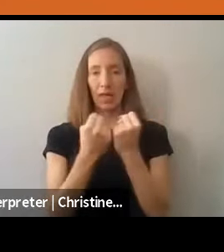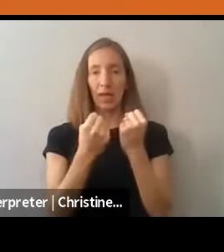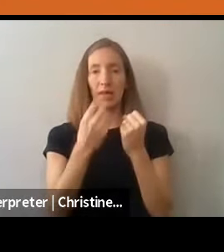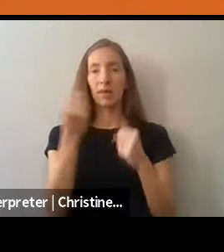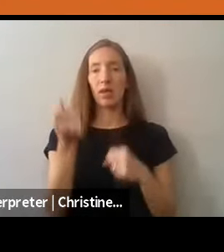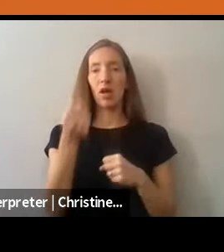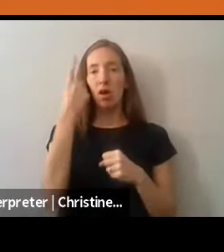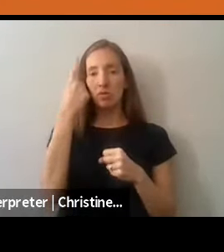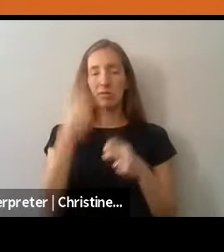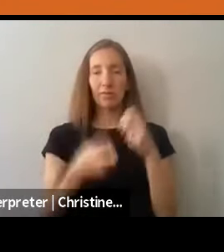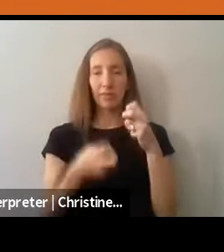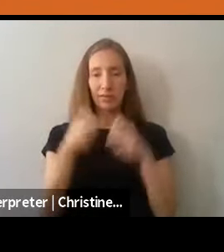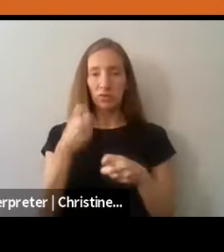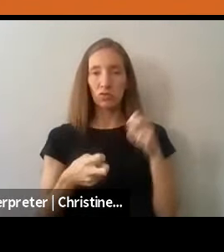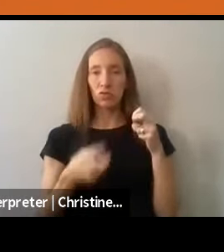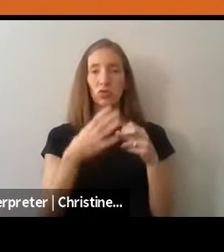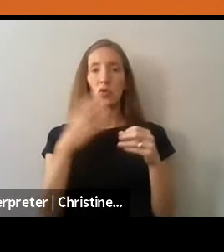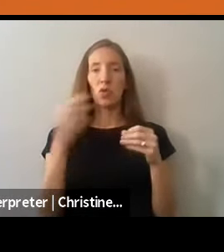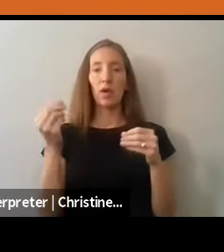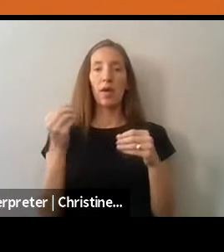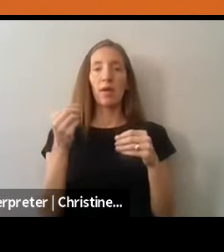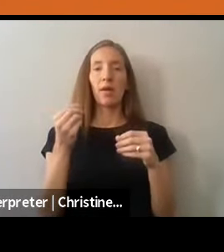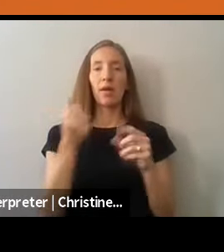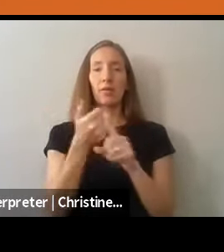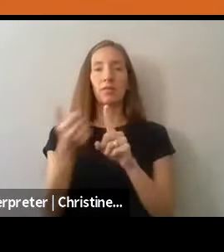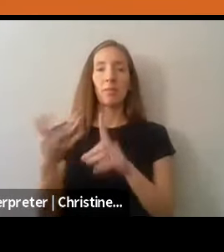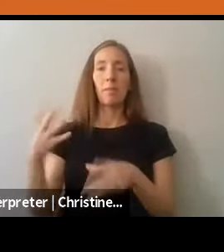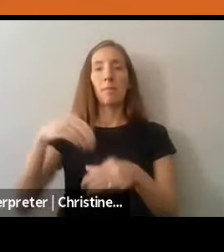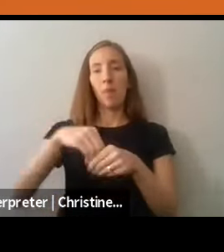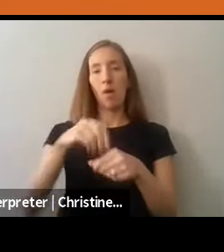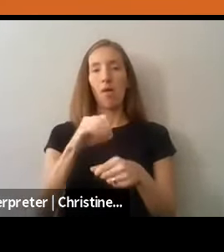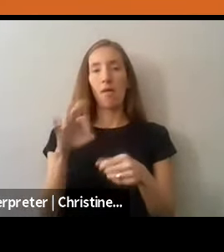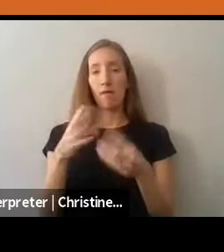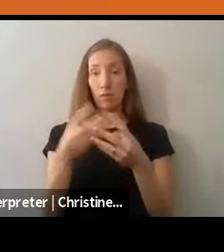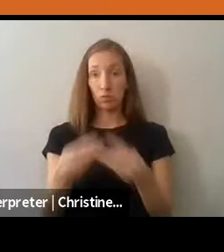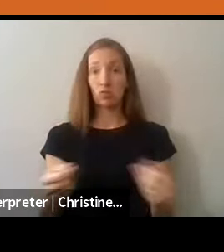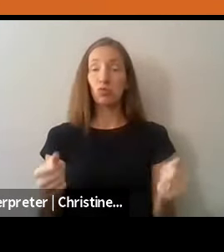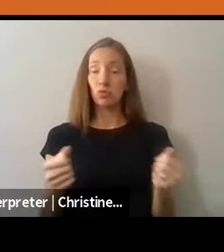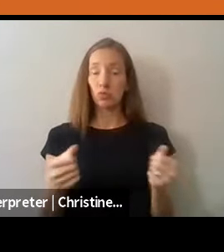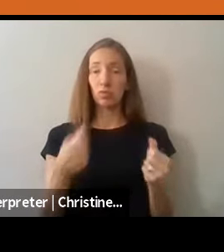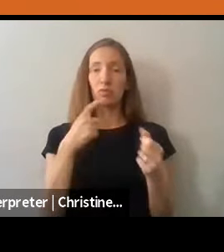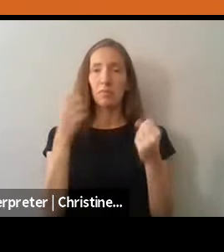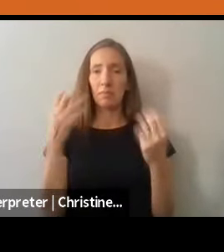solution. So lots and lots of interesting points being raised by all panelists.